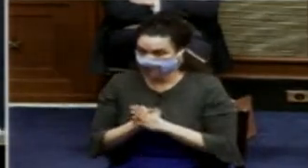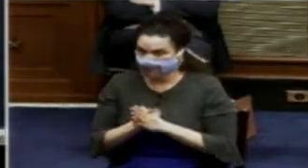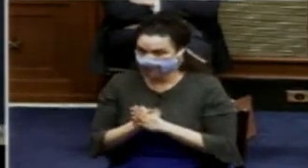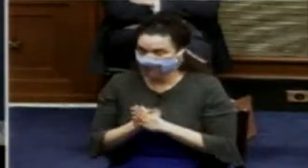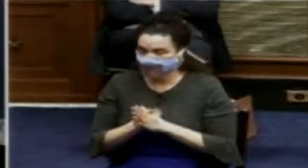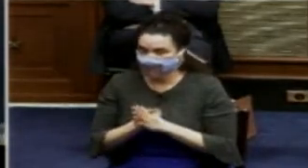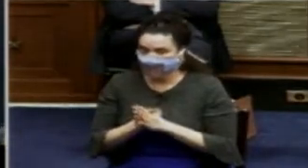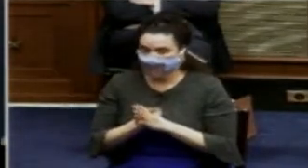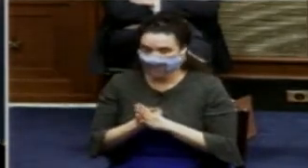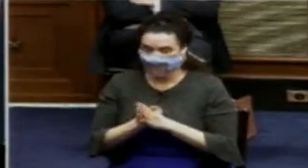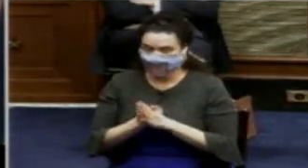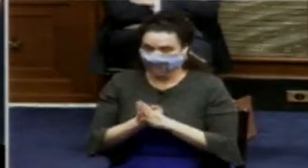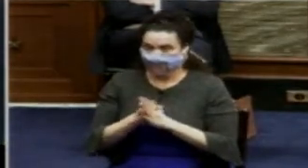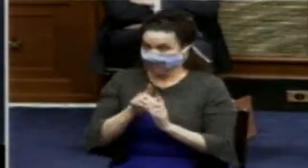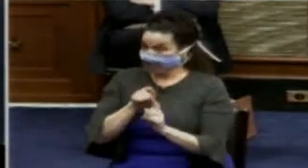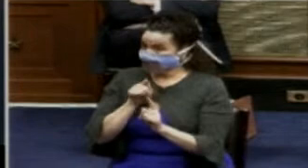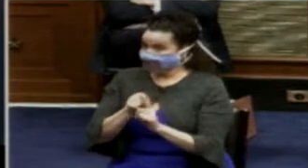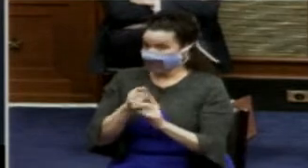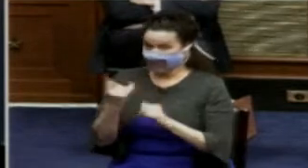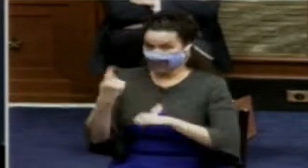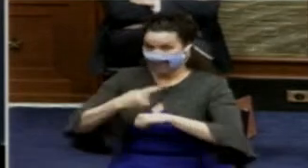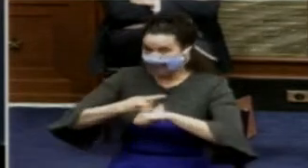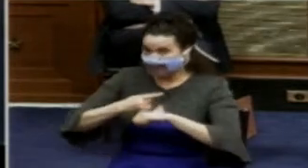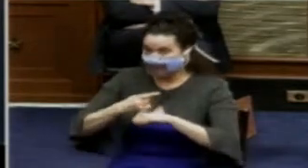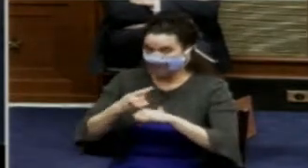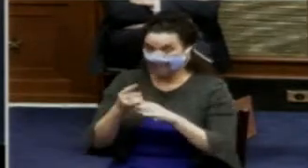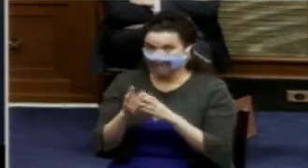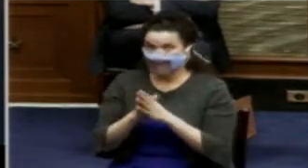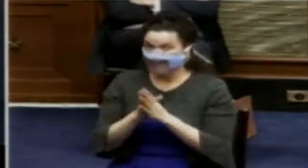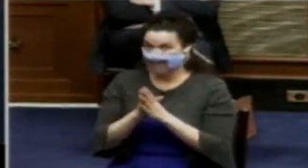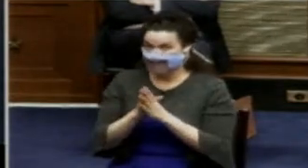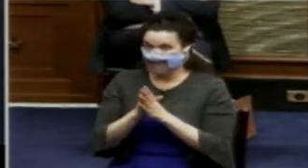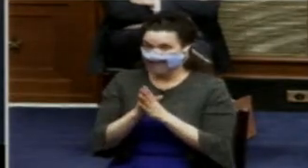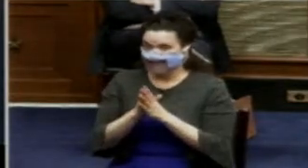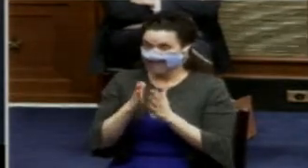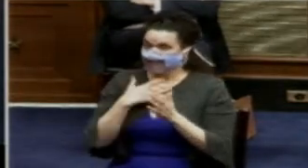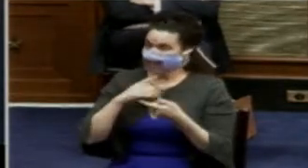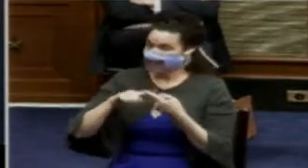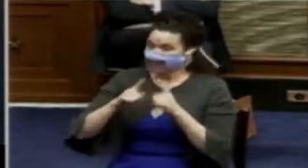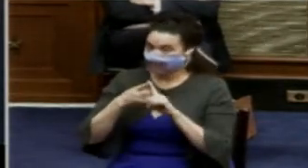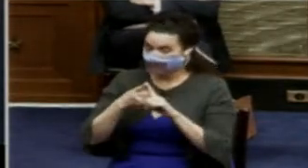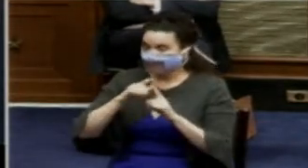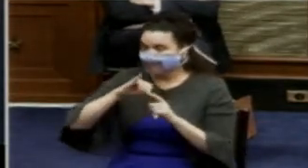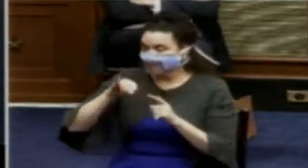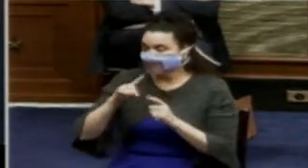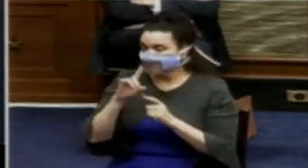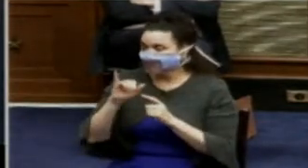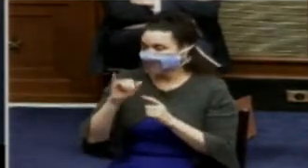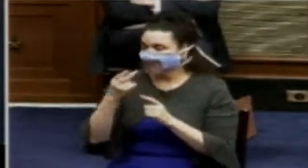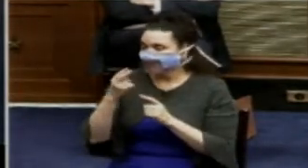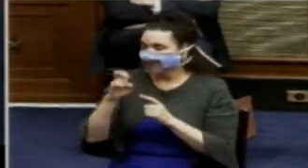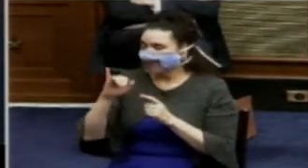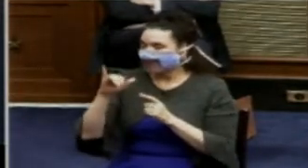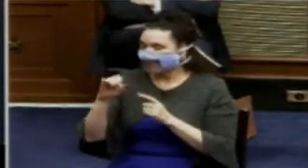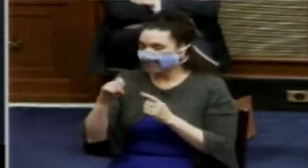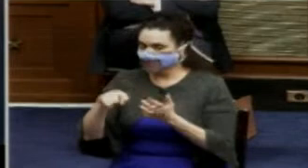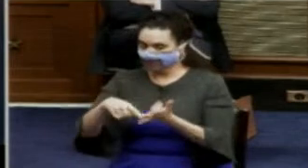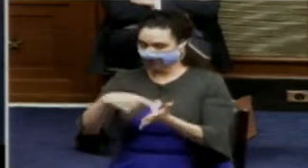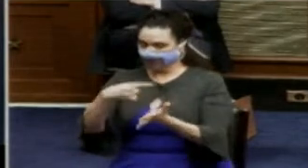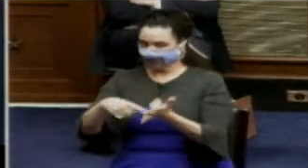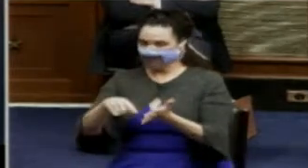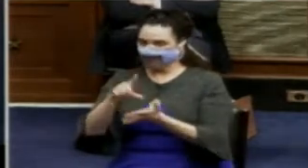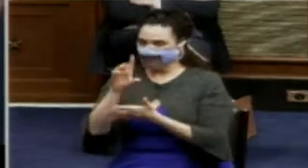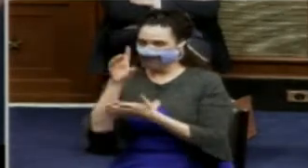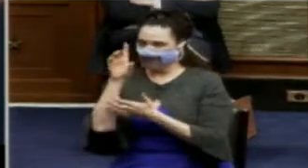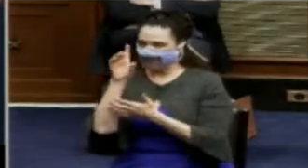really about so much of what has been discussed. My friend Jody Heiss criticizes DC as not being viable because it doesn't